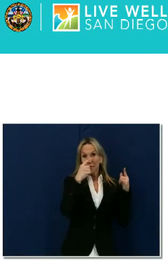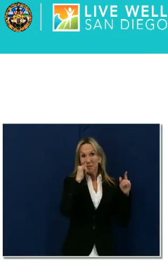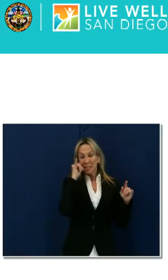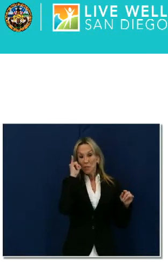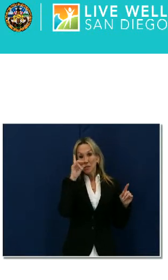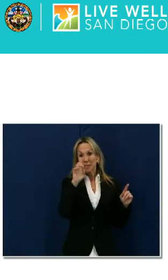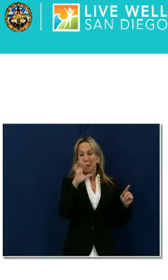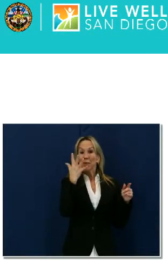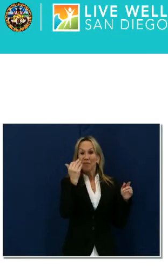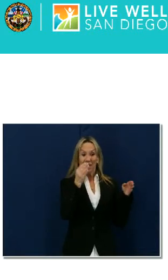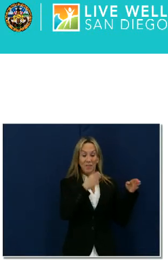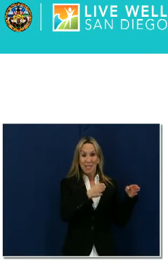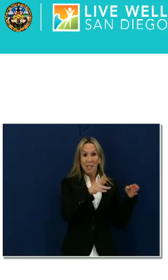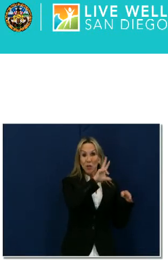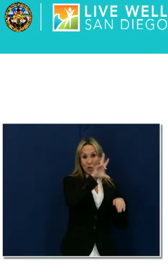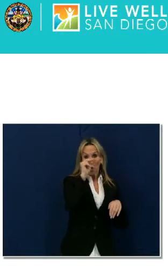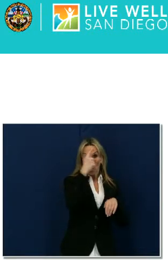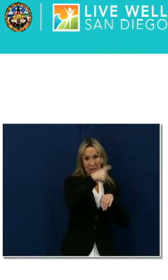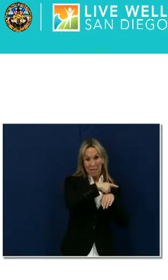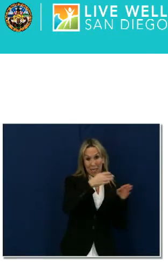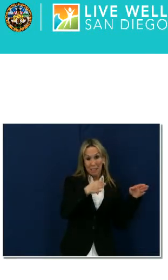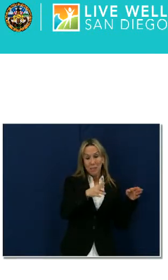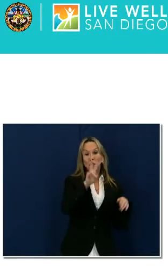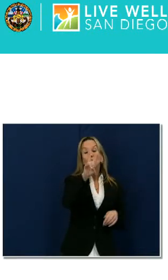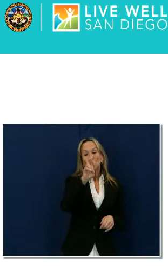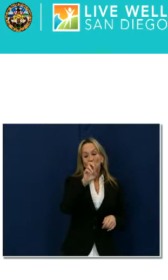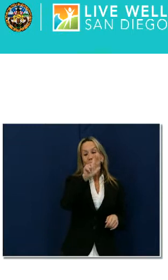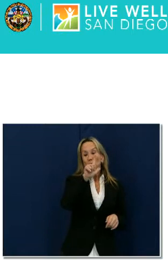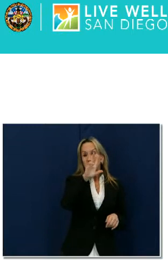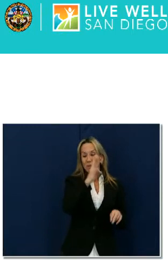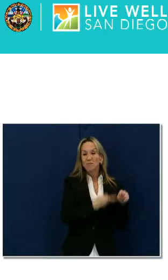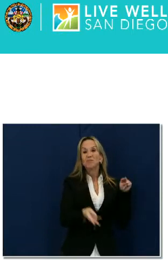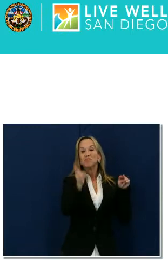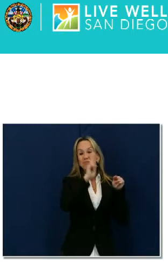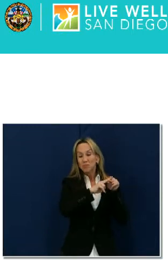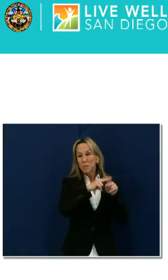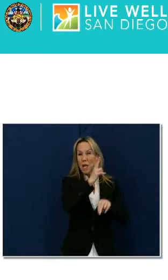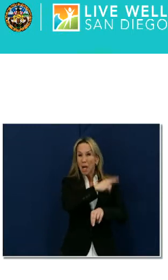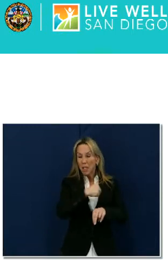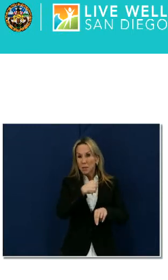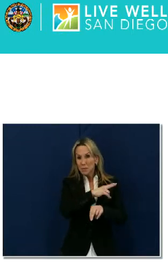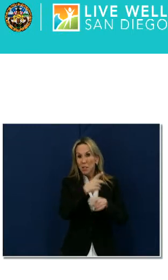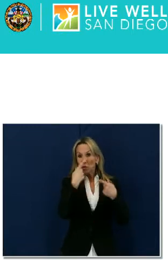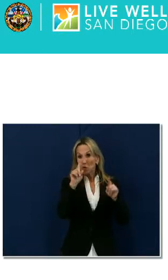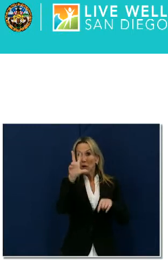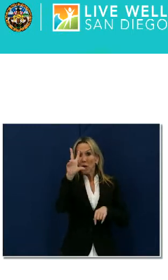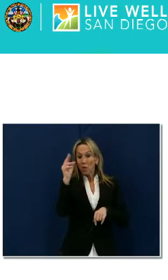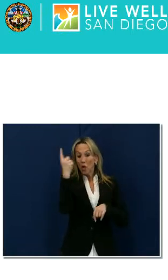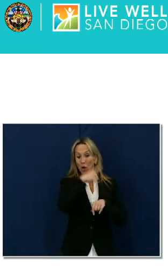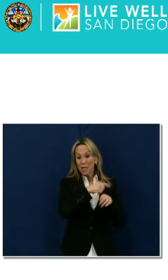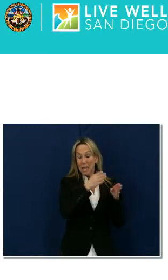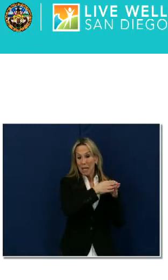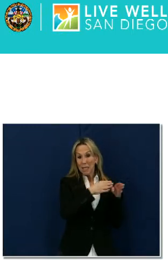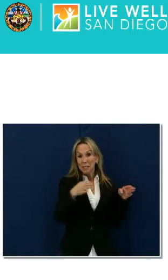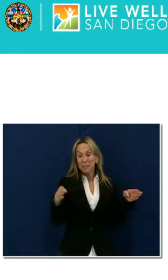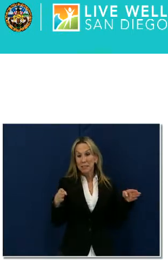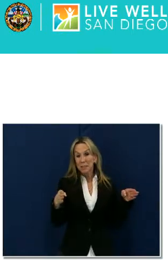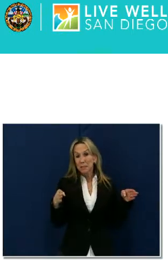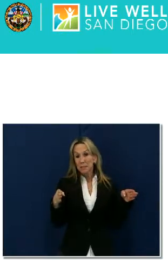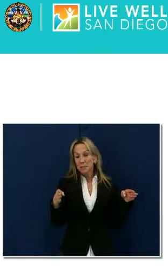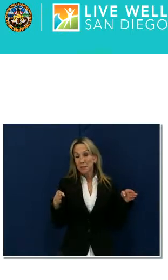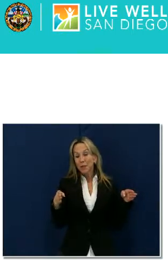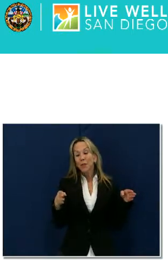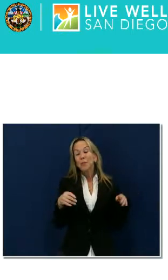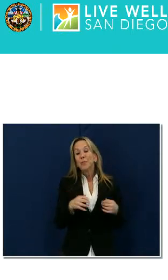15th, there was a 227 increase in hospitalizations over this 30-day period. There was